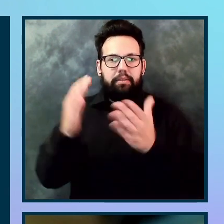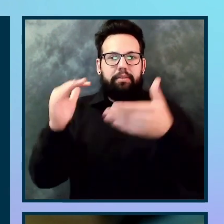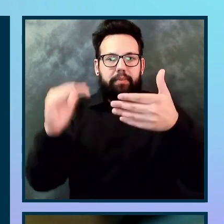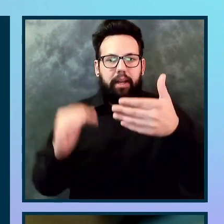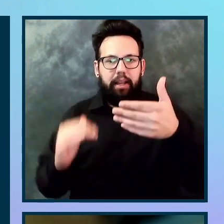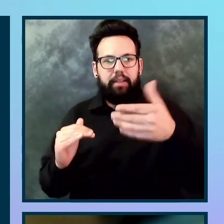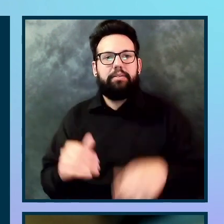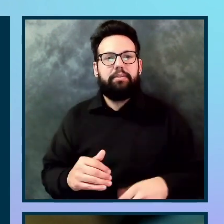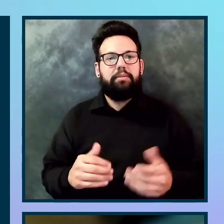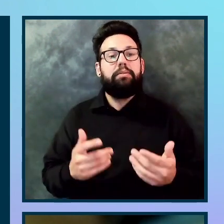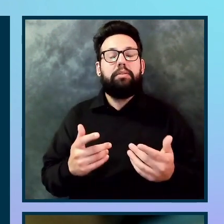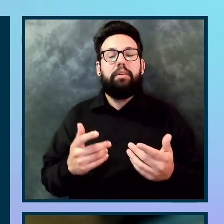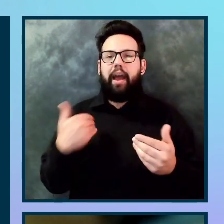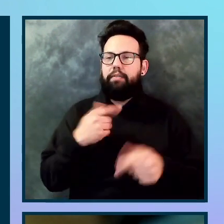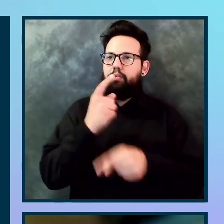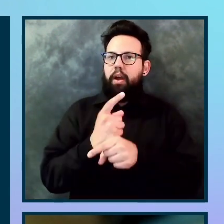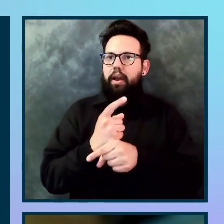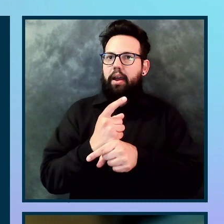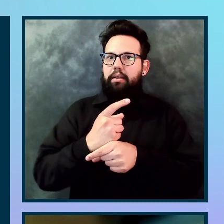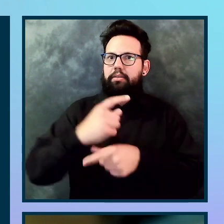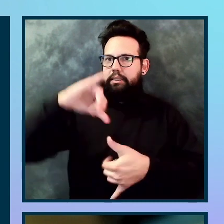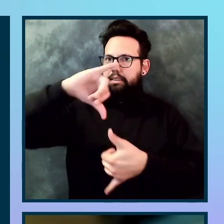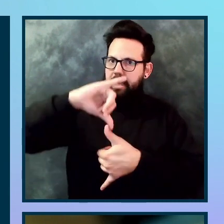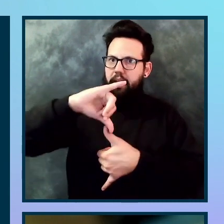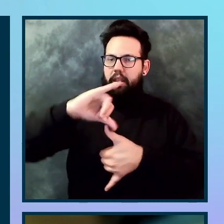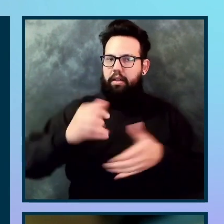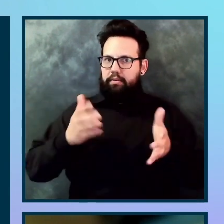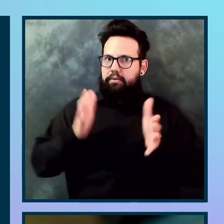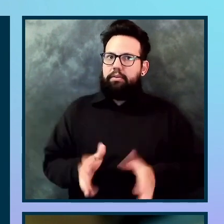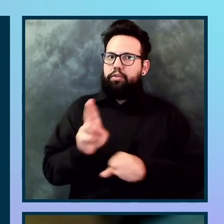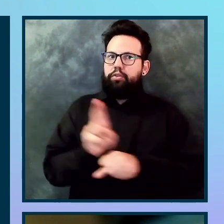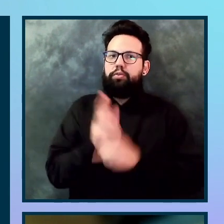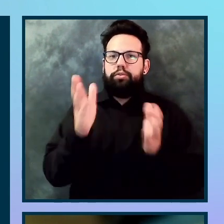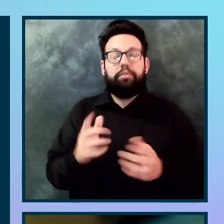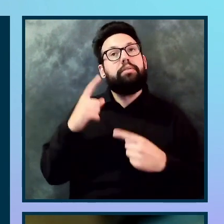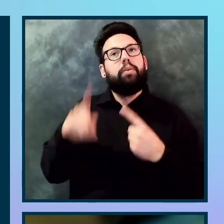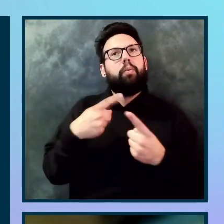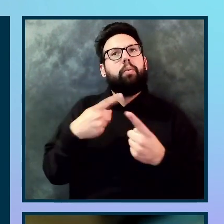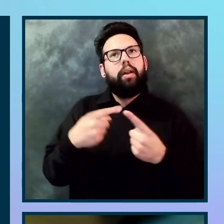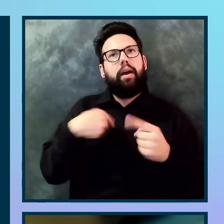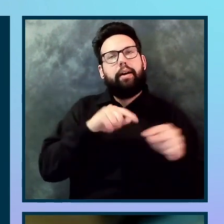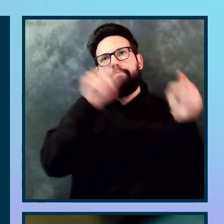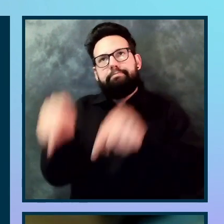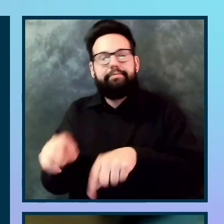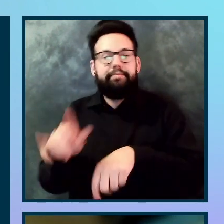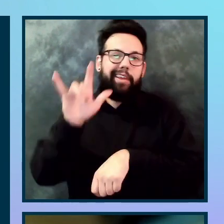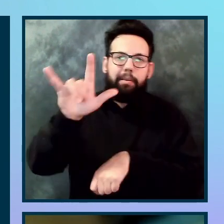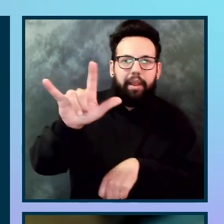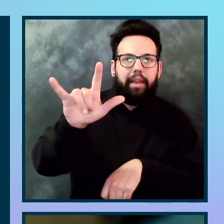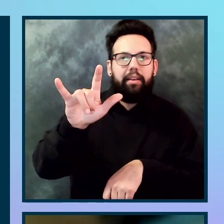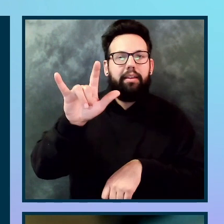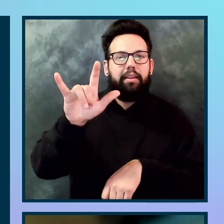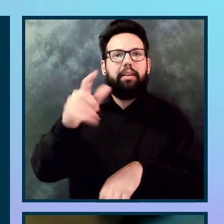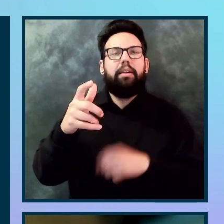and our arm length. Whenever I'm inside of a public transit, like an airplane, when I put on my VR headset, it's